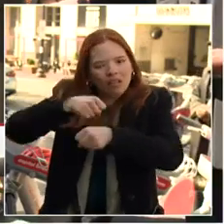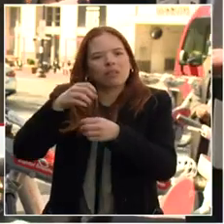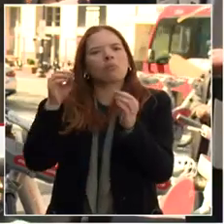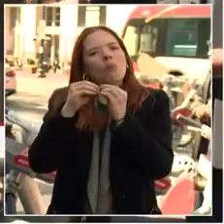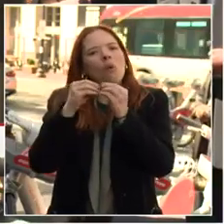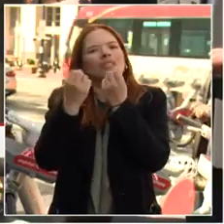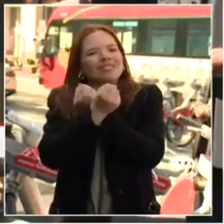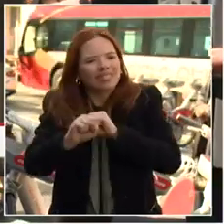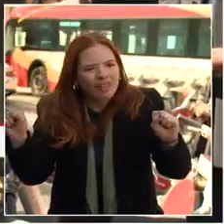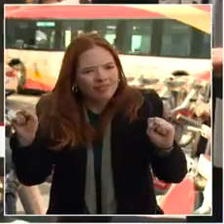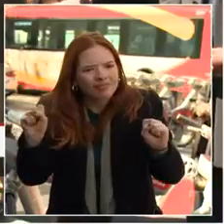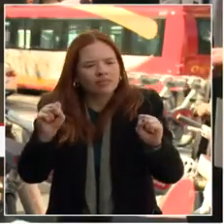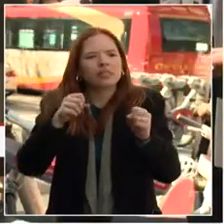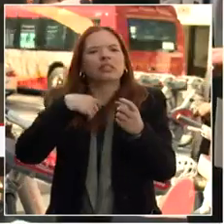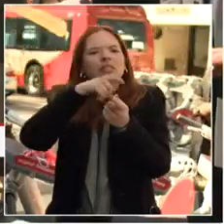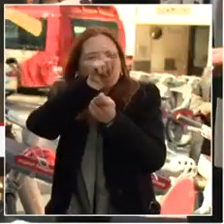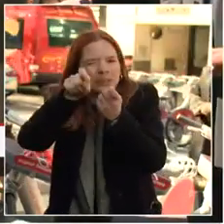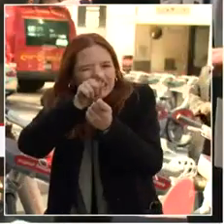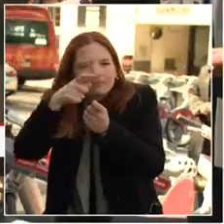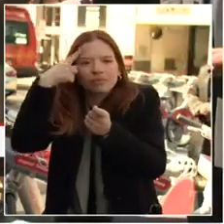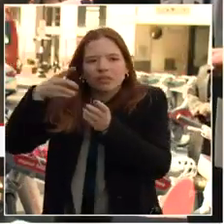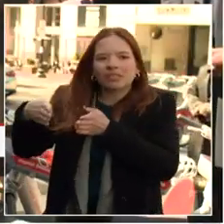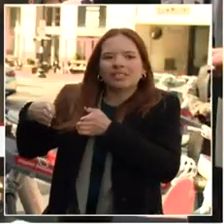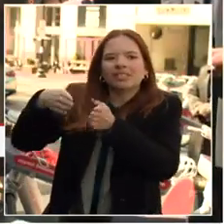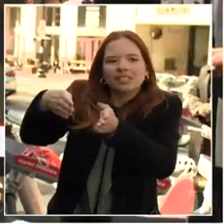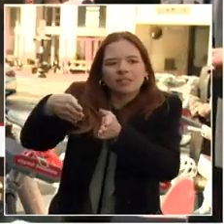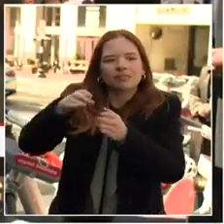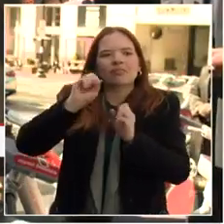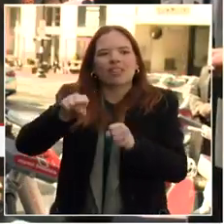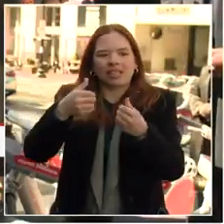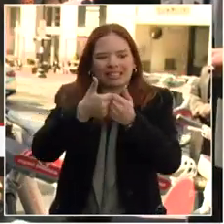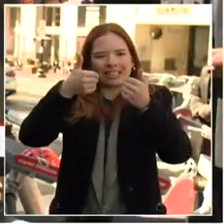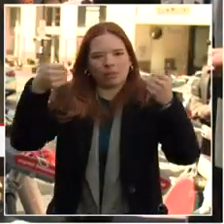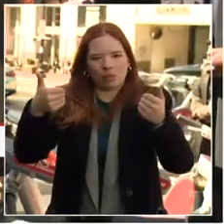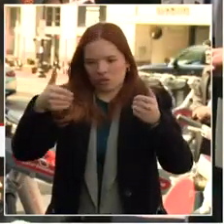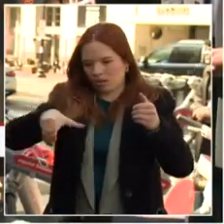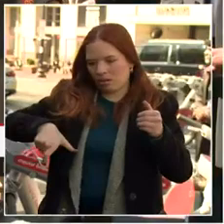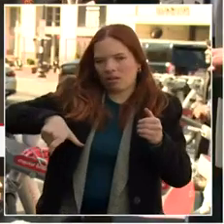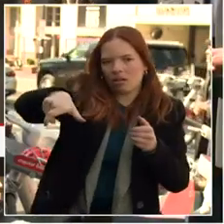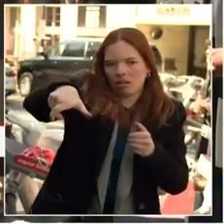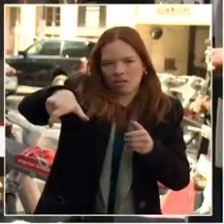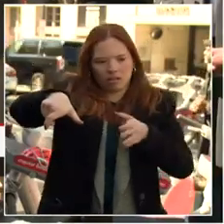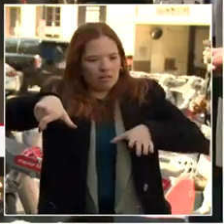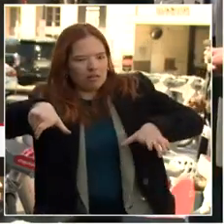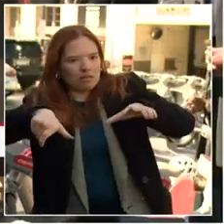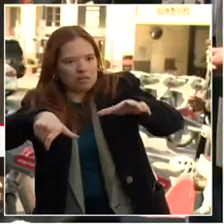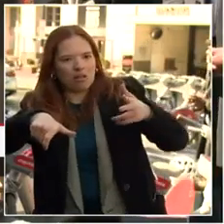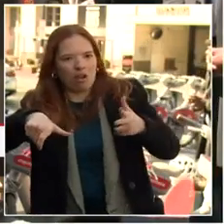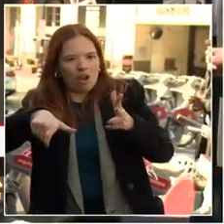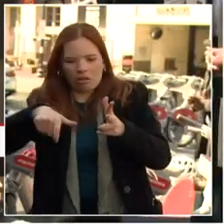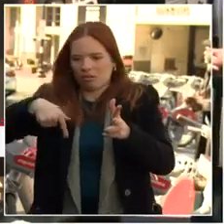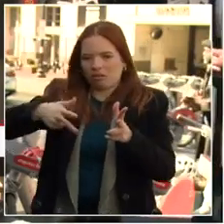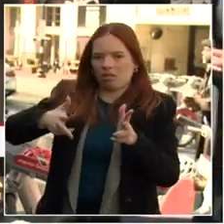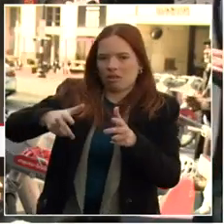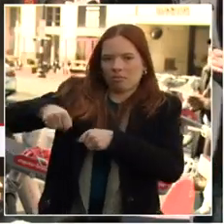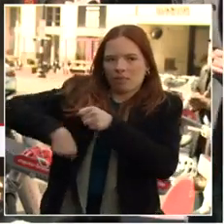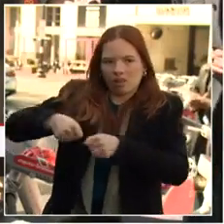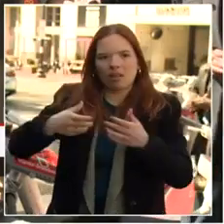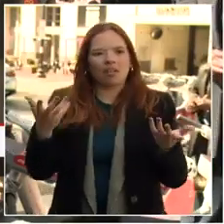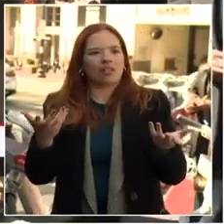cyclists so they can ride, separate from motor vehicular traffic by physical barriers such as curbs, planters, or